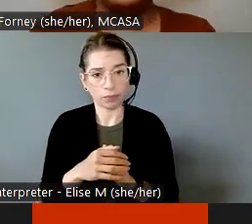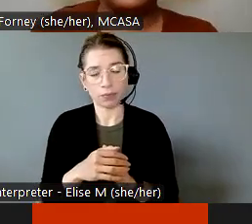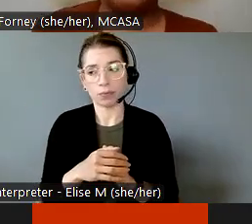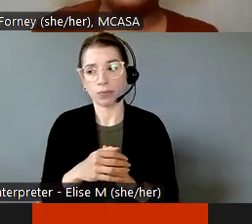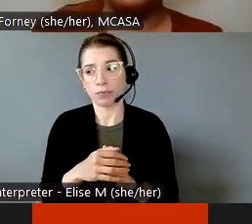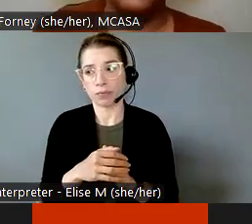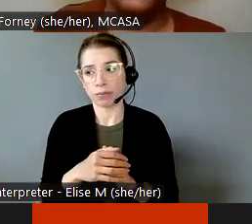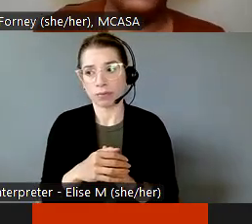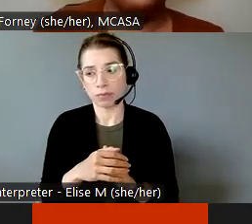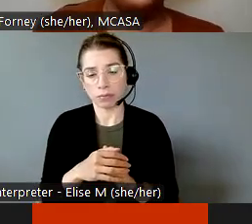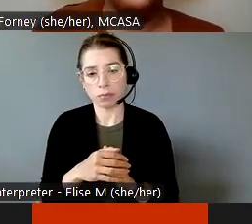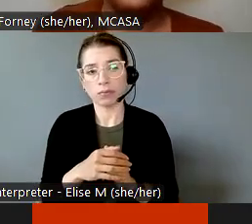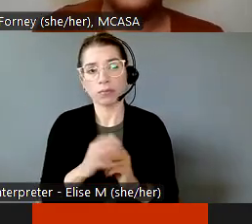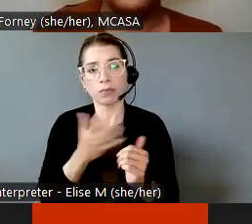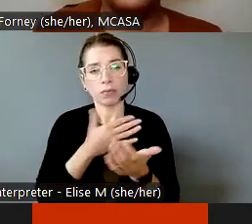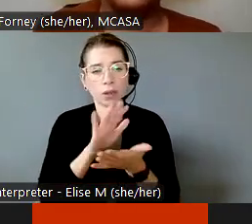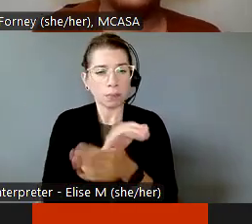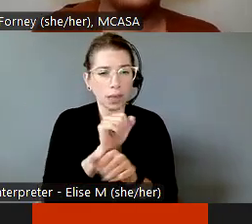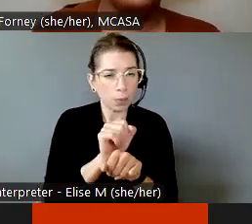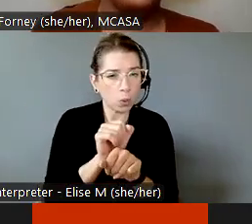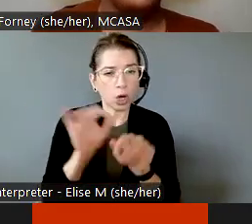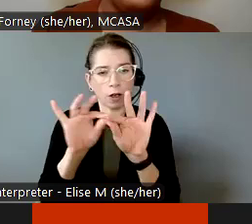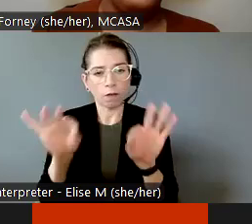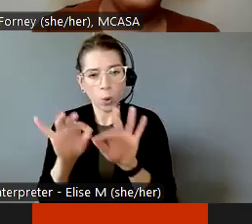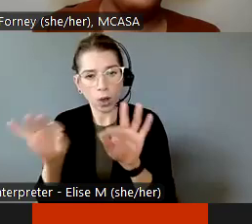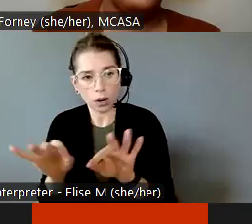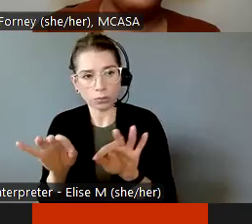Are we looking at our paperwork and our forms?